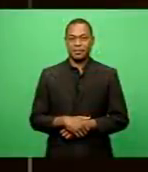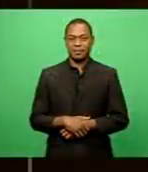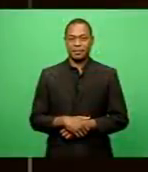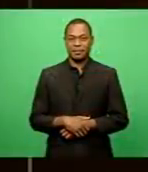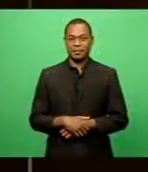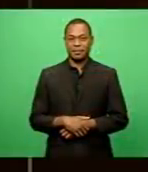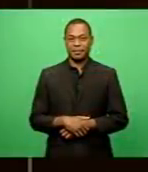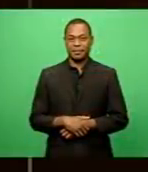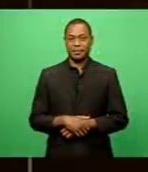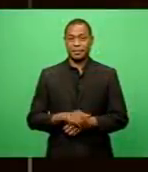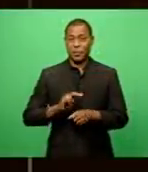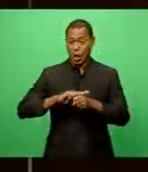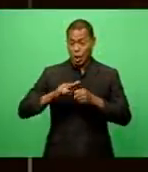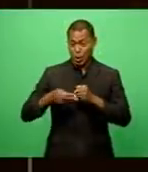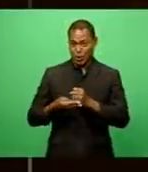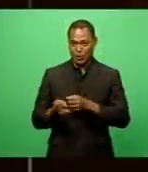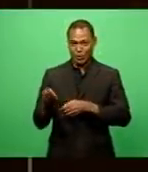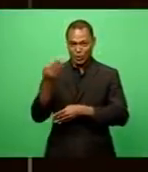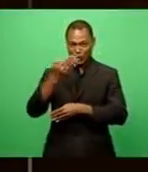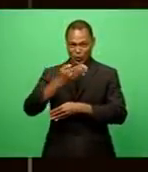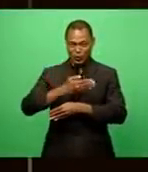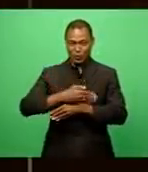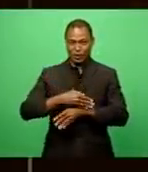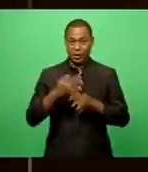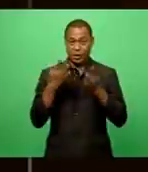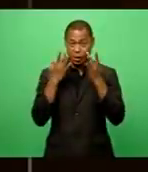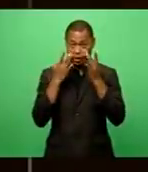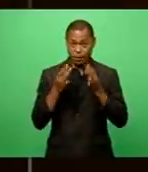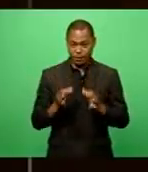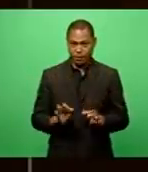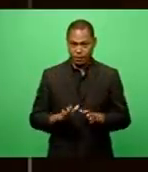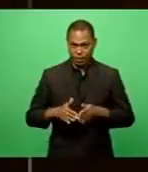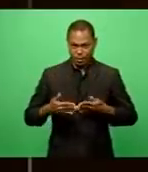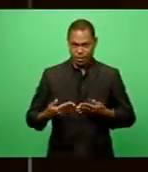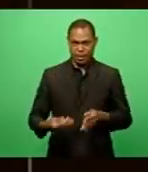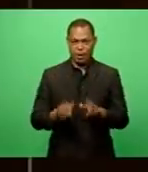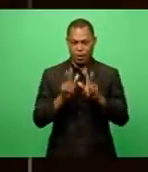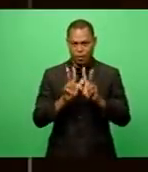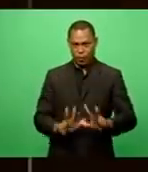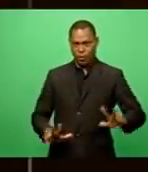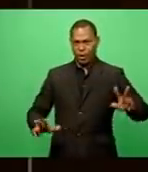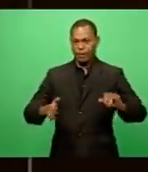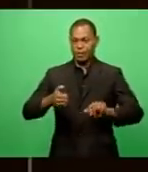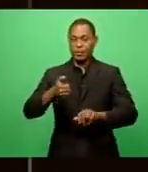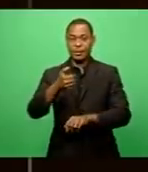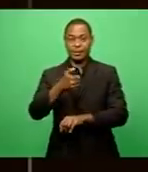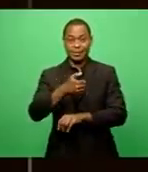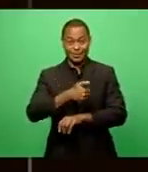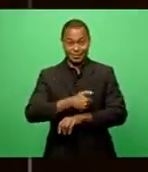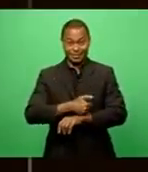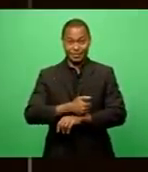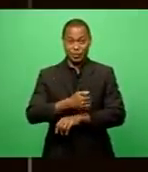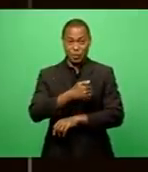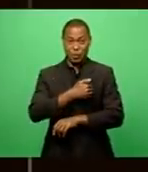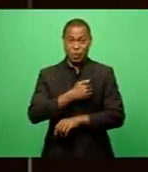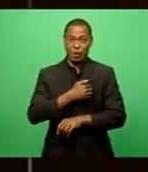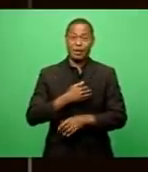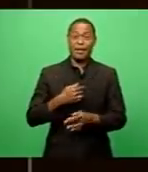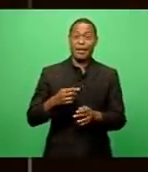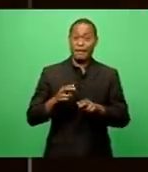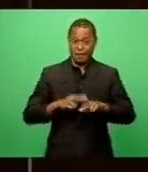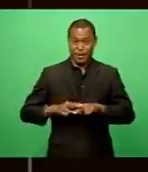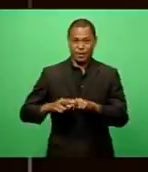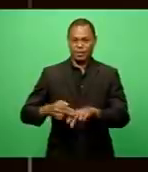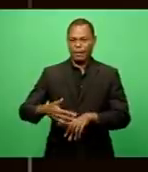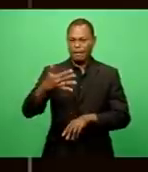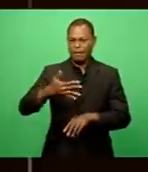And that was your FBC News for tonight. A curfew is now in effect in Vanua Levu until 6 a.m. tomorrow, and for the rest of Fiji, it comes into effect